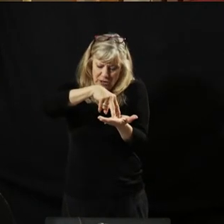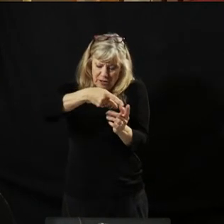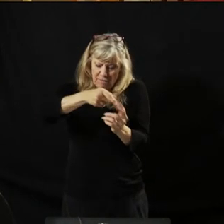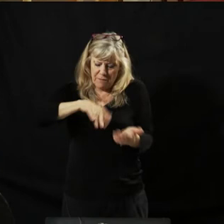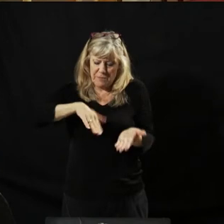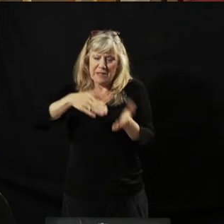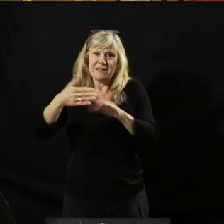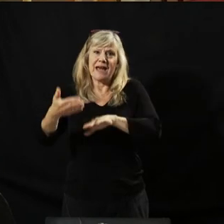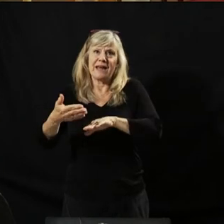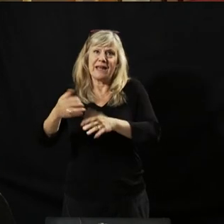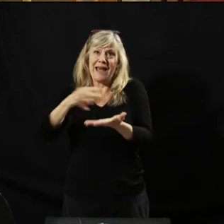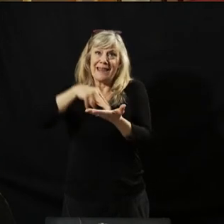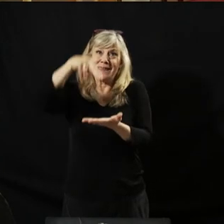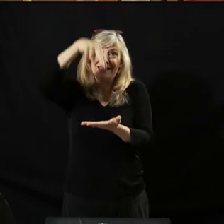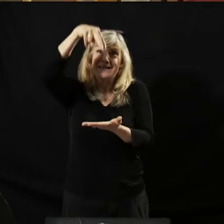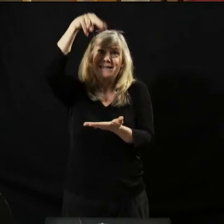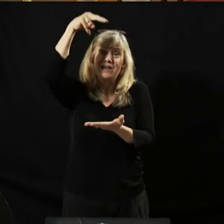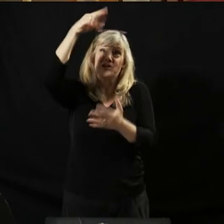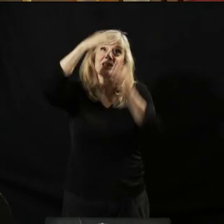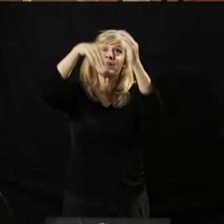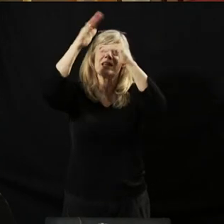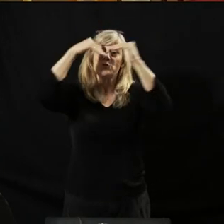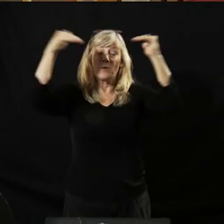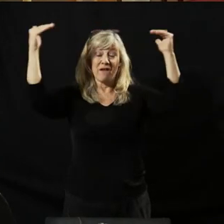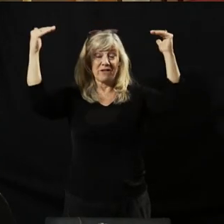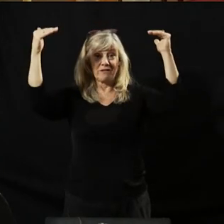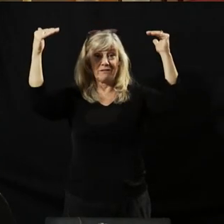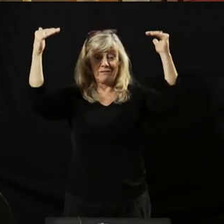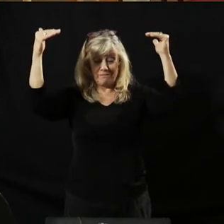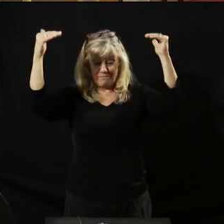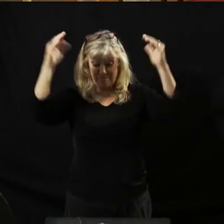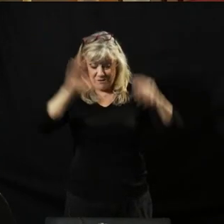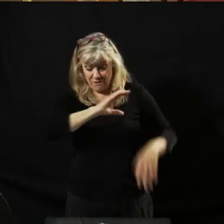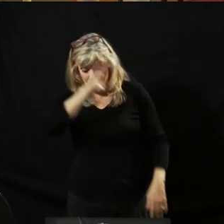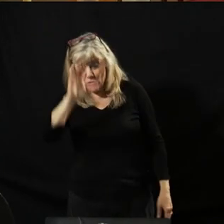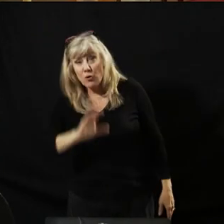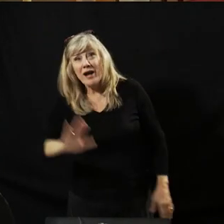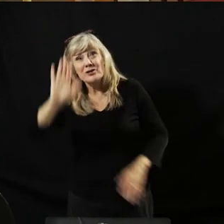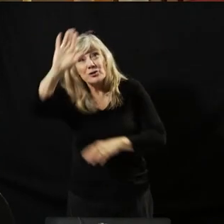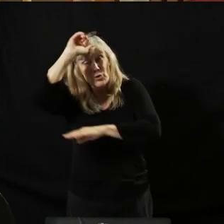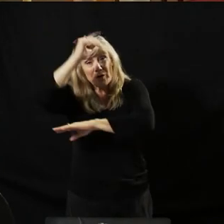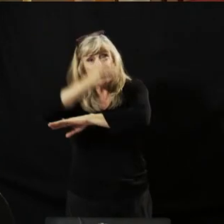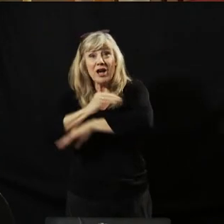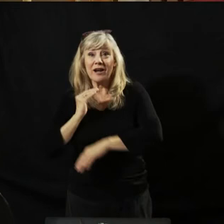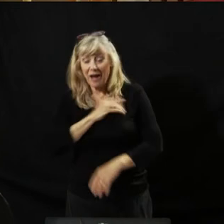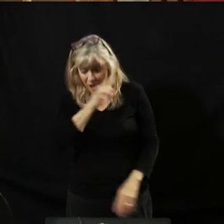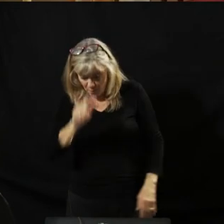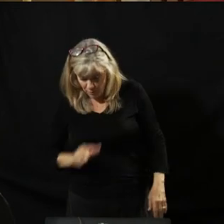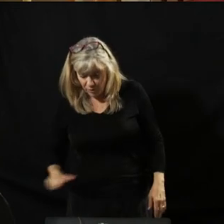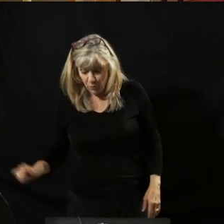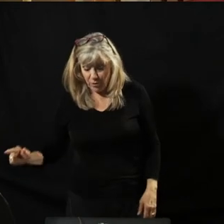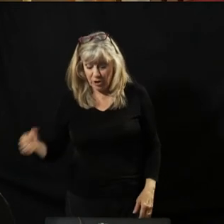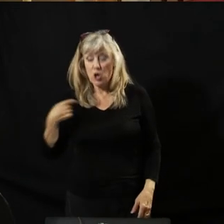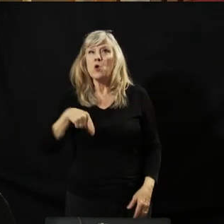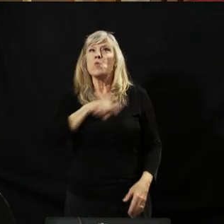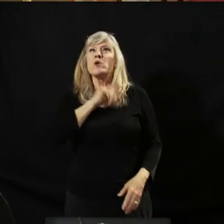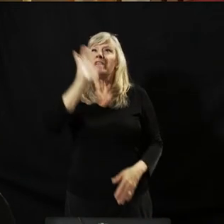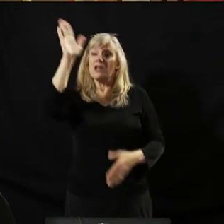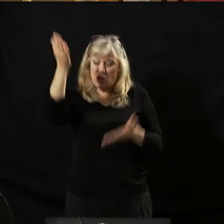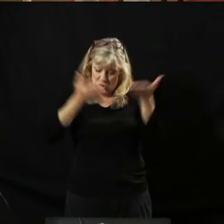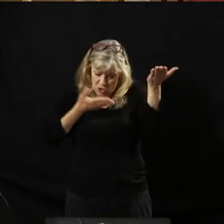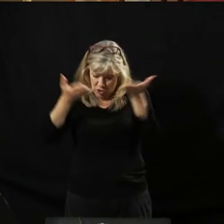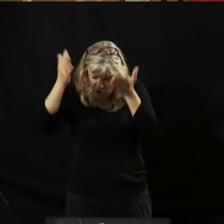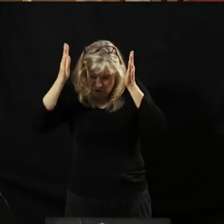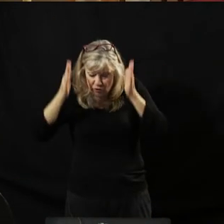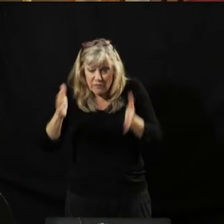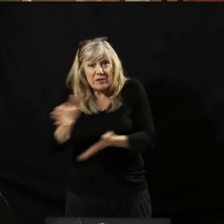dead, and the glorious ascension into heaven of Christ, your Son, our Lord, we, your servants and